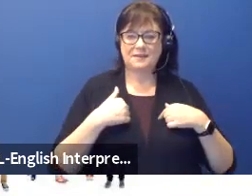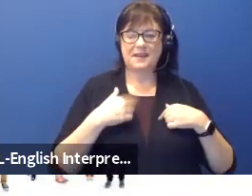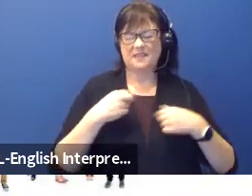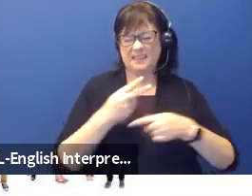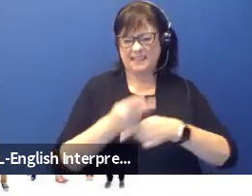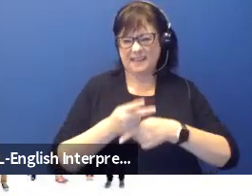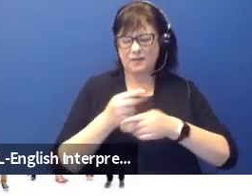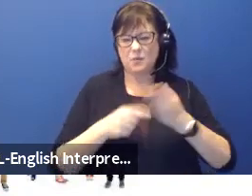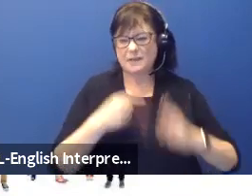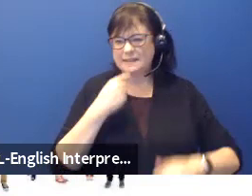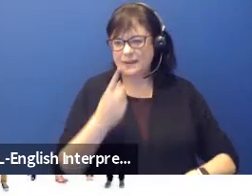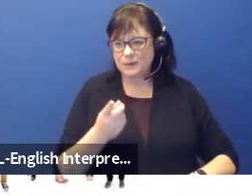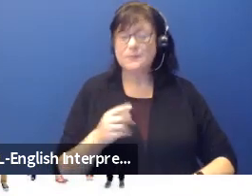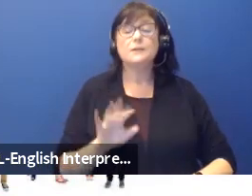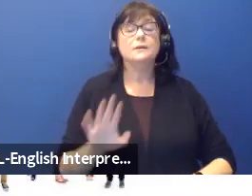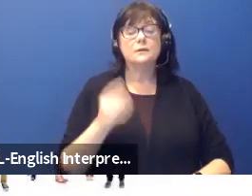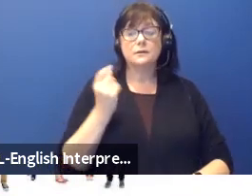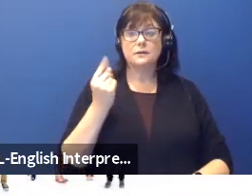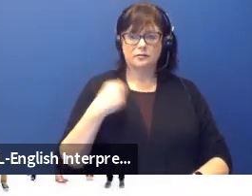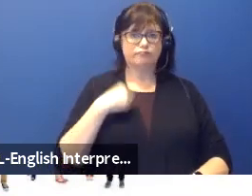several years of experience, but